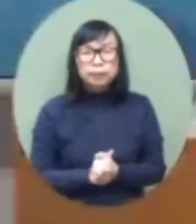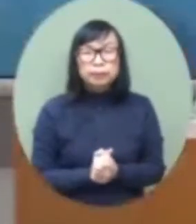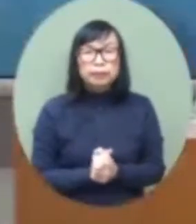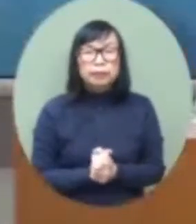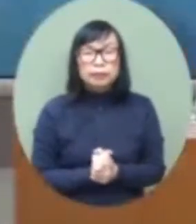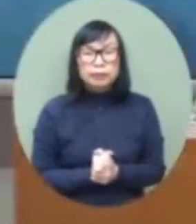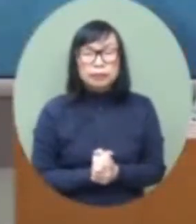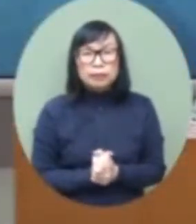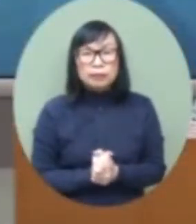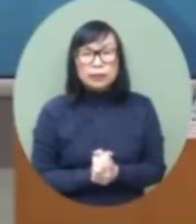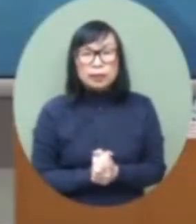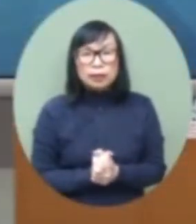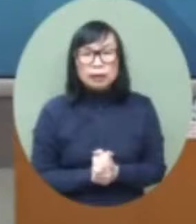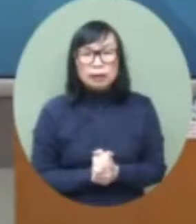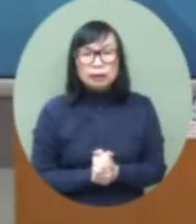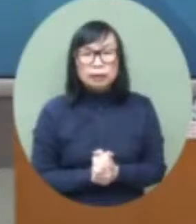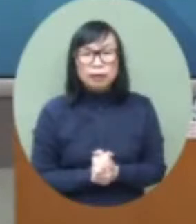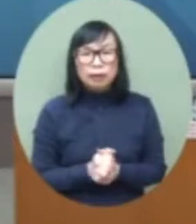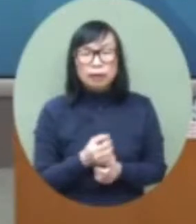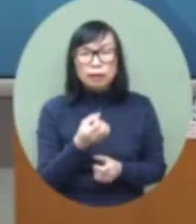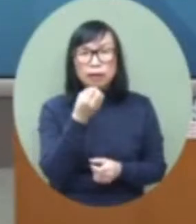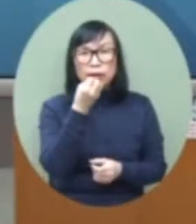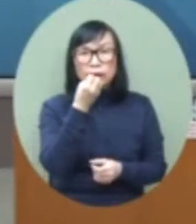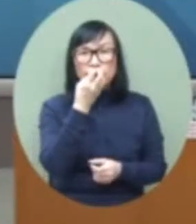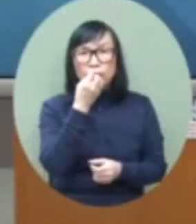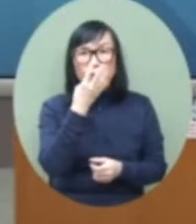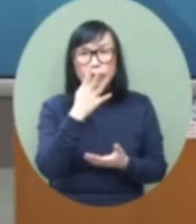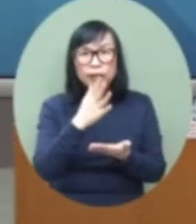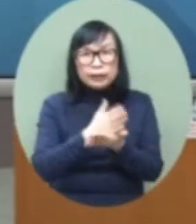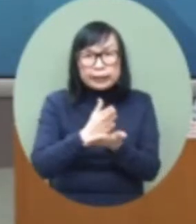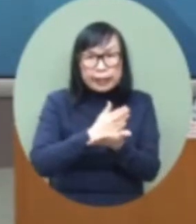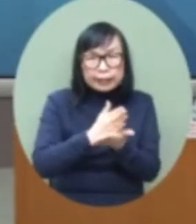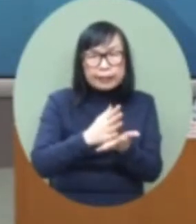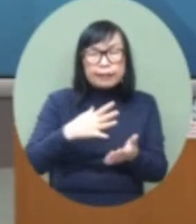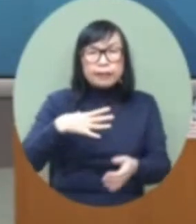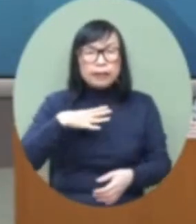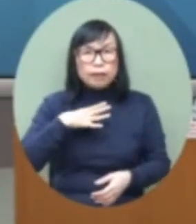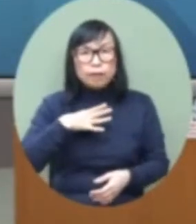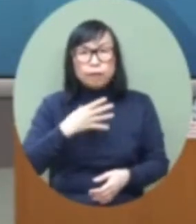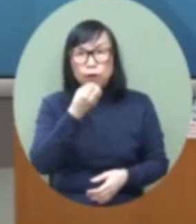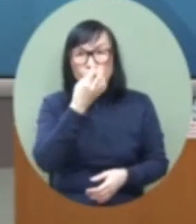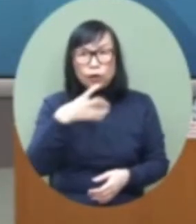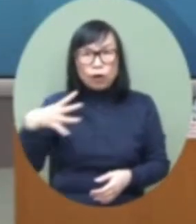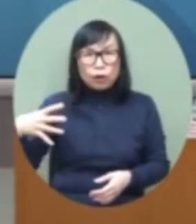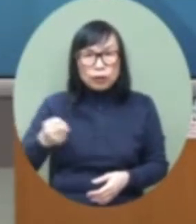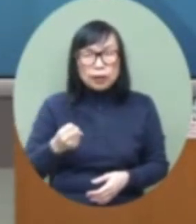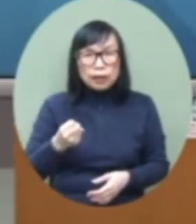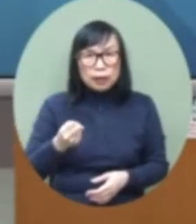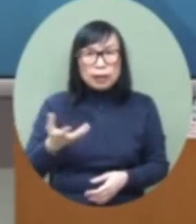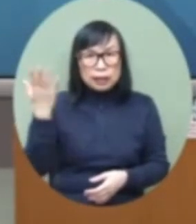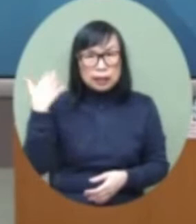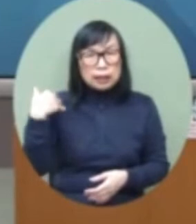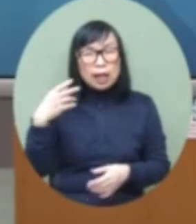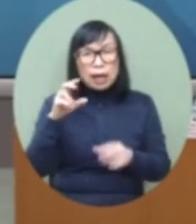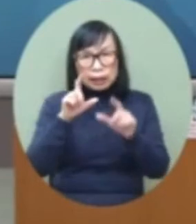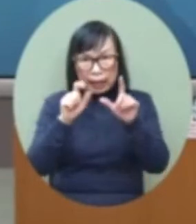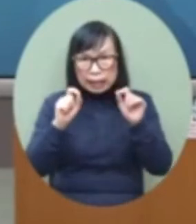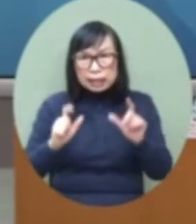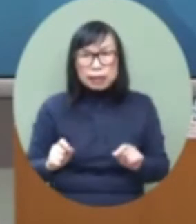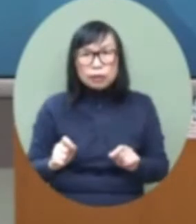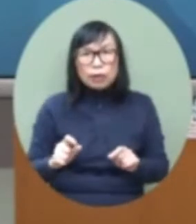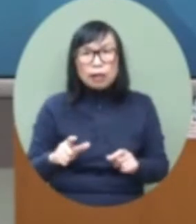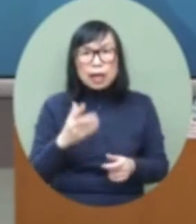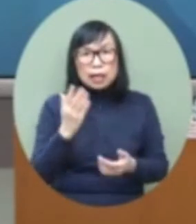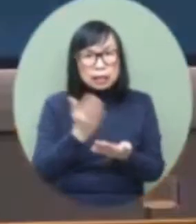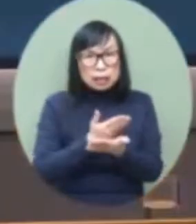About the testing strategy in Hong Kong so far, I think as our chief executive explained before, we have tried many attempts in